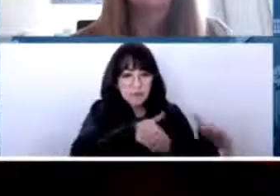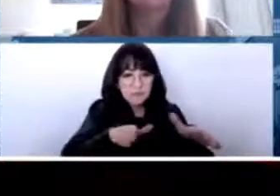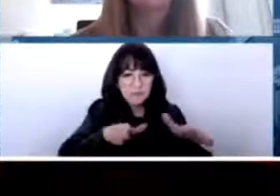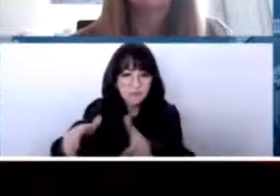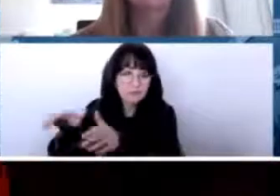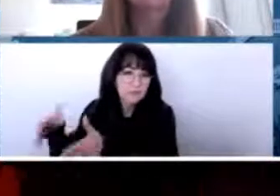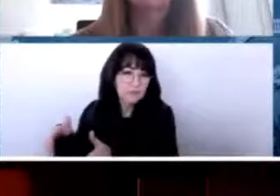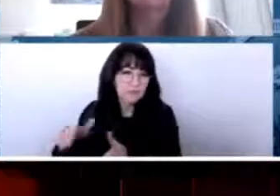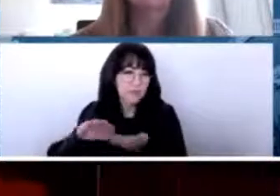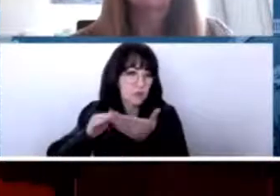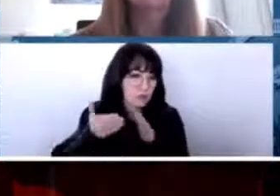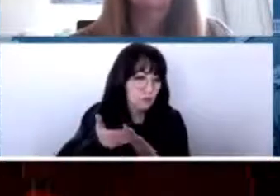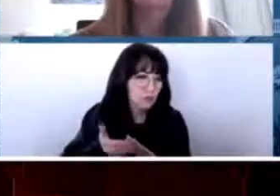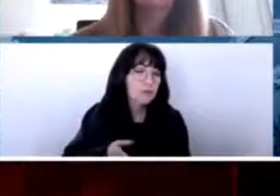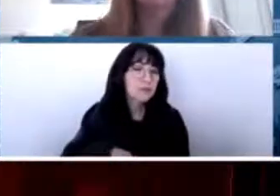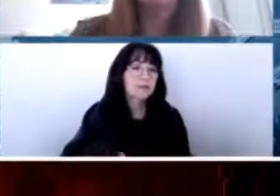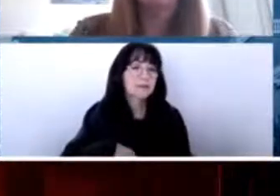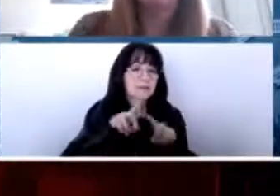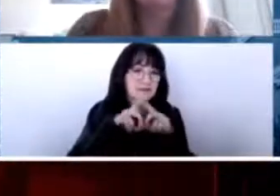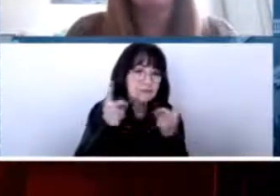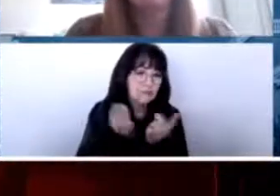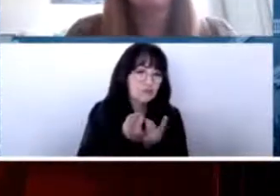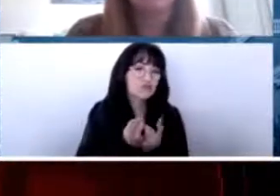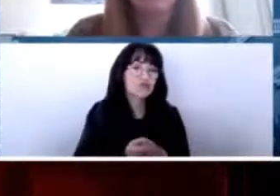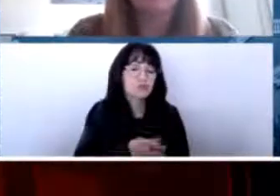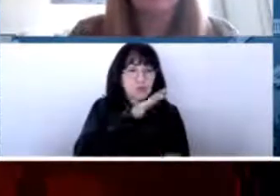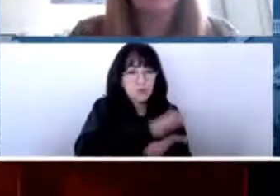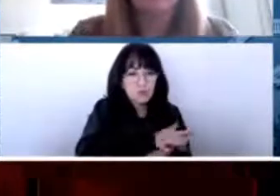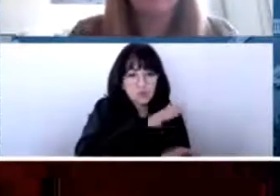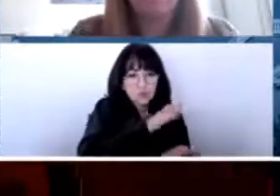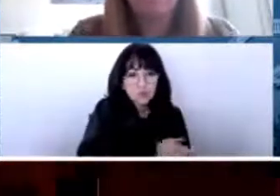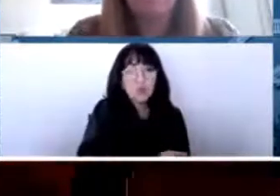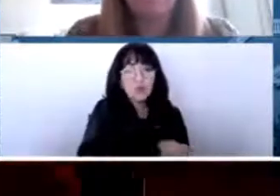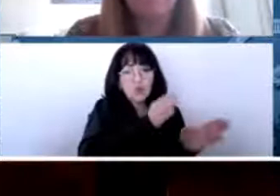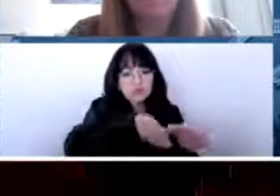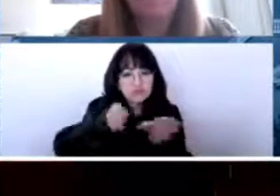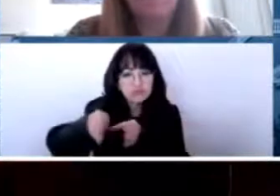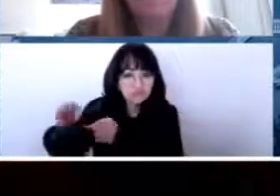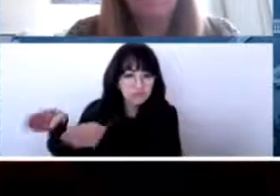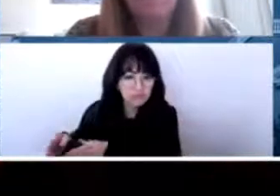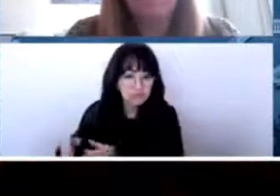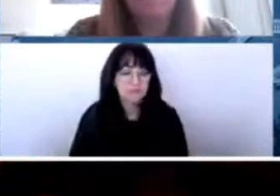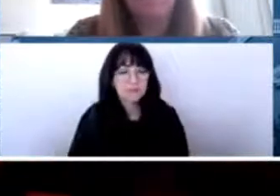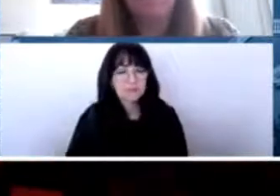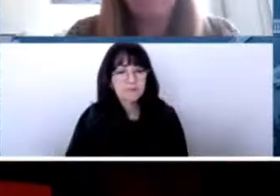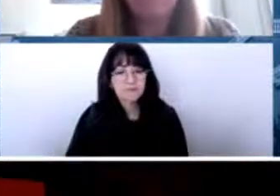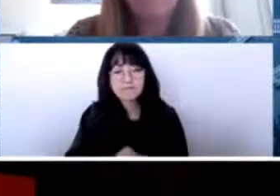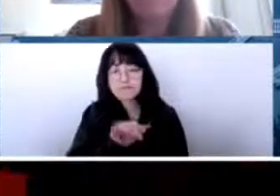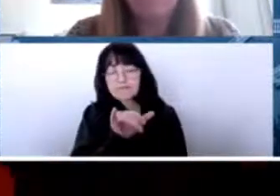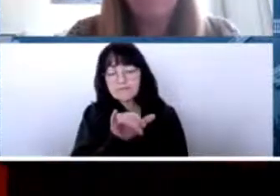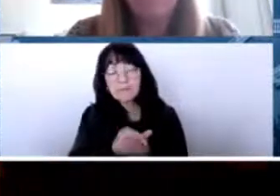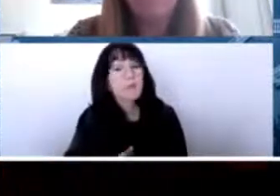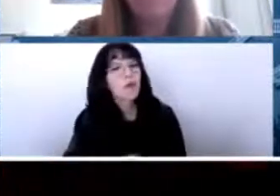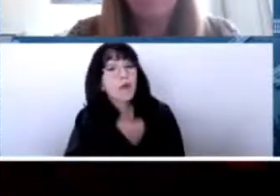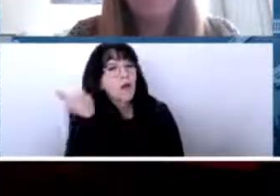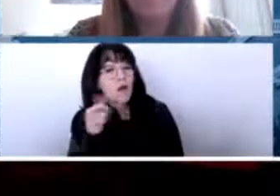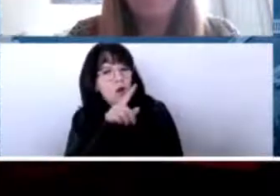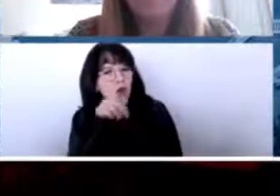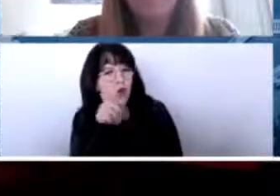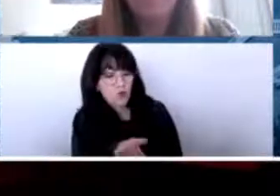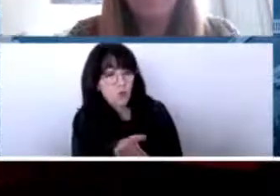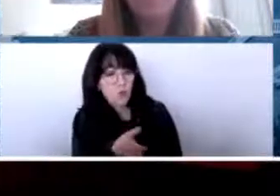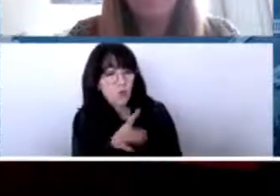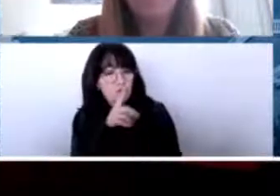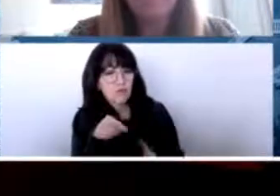by district and school by school. And my other question is about hospitals. I know that we're breaking records in terms